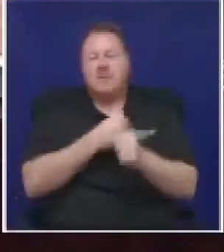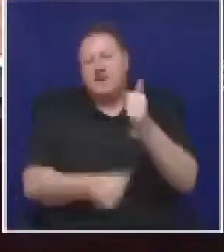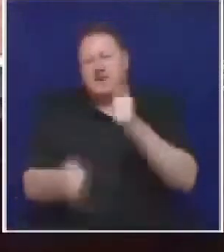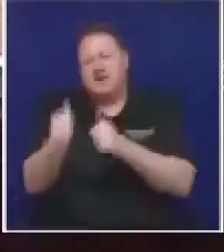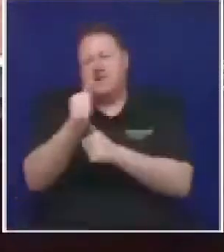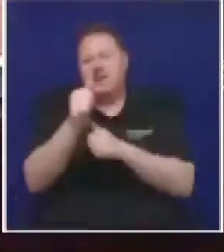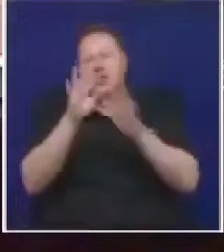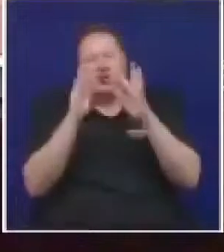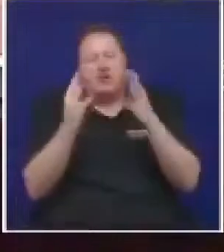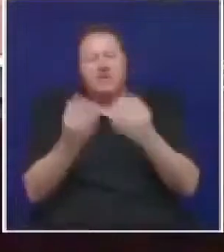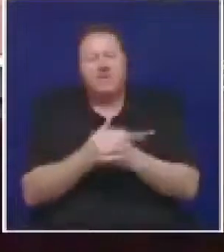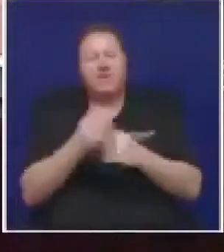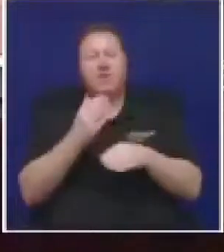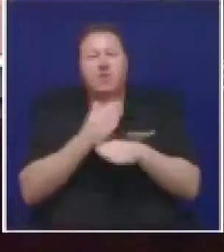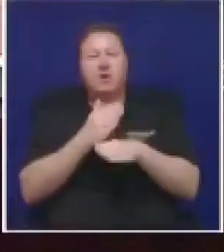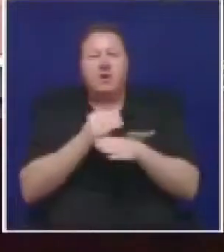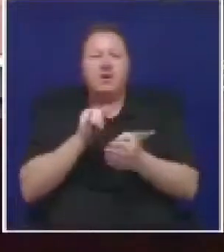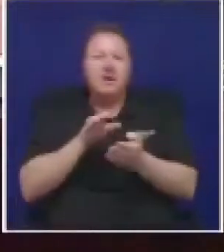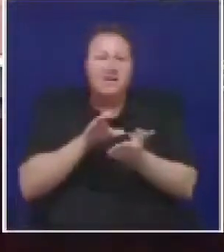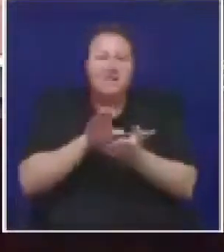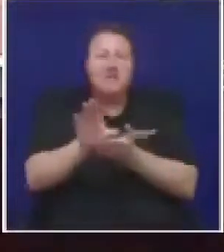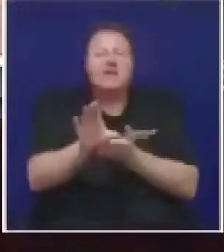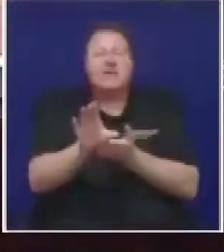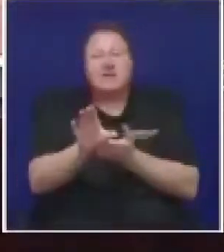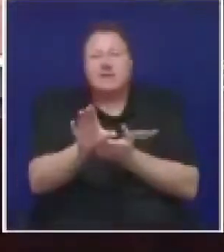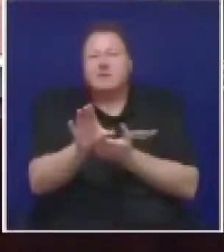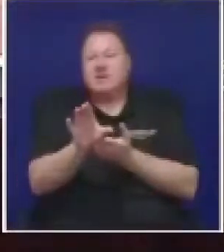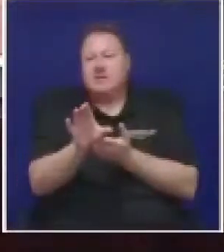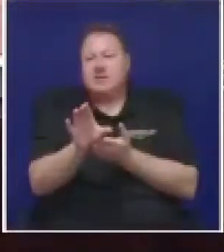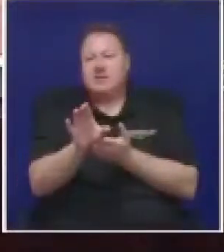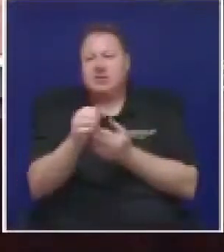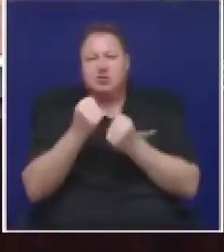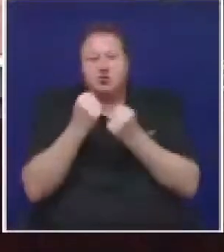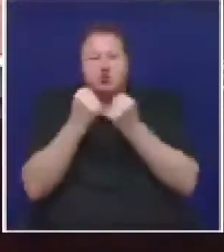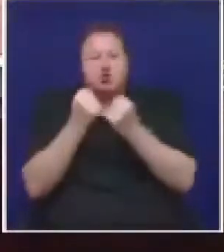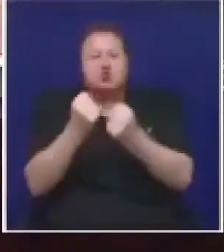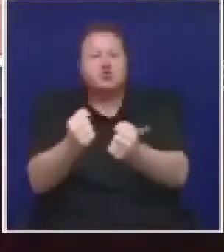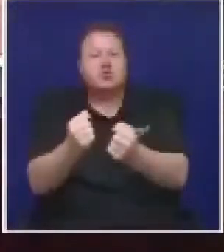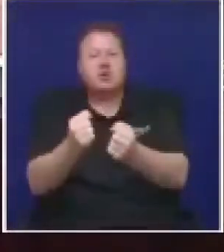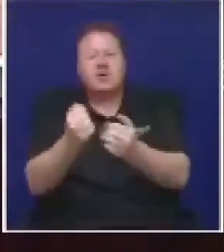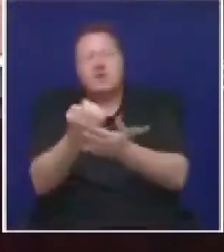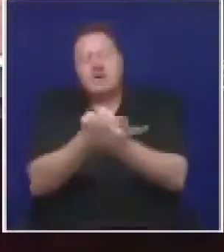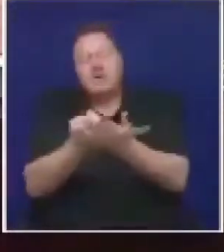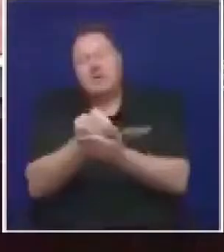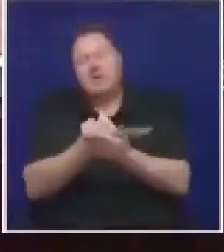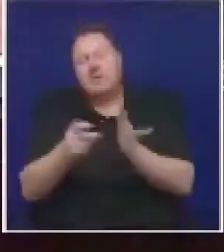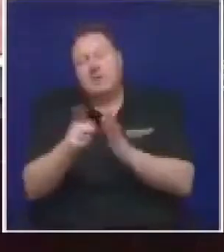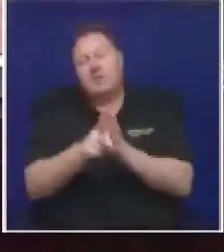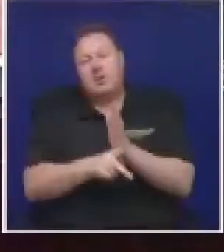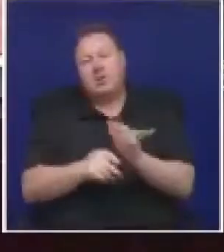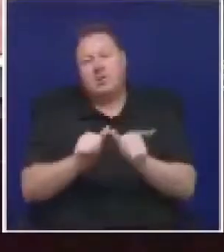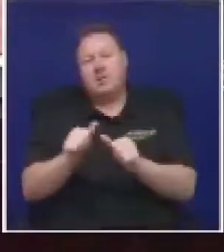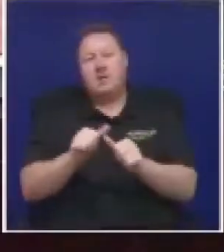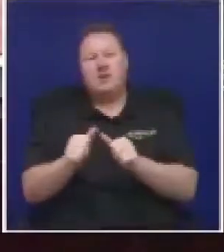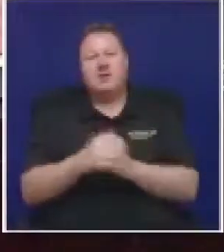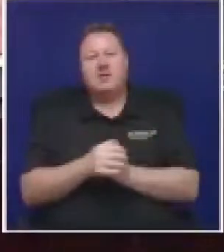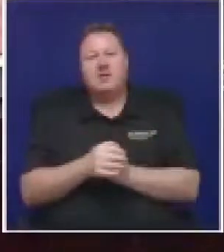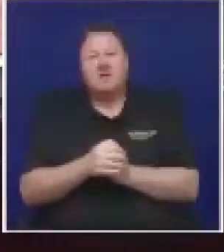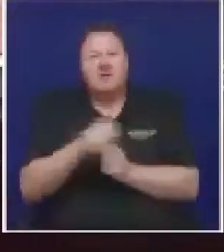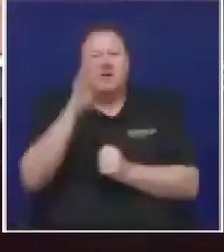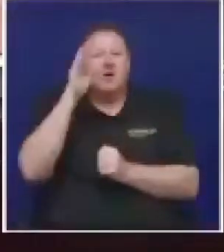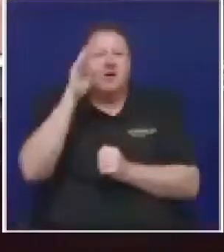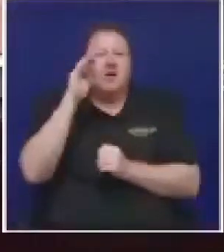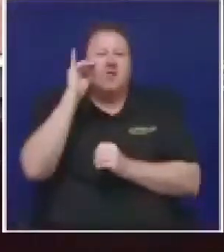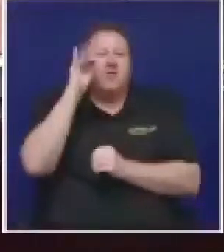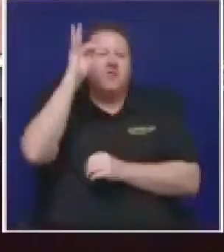been working on an investment drive to market our economic policy and to attract foreign direct